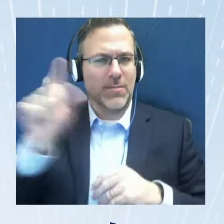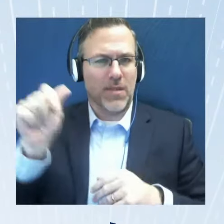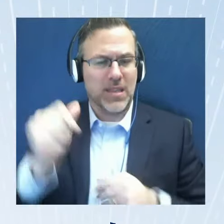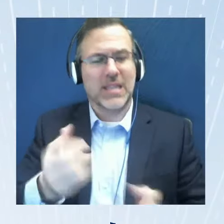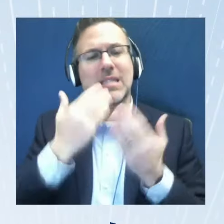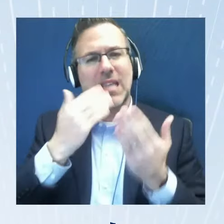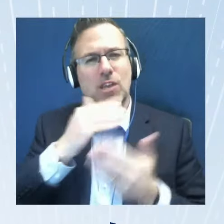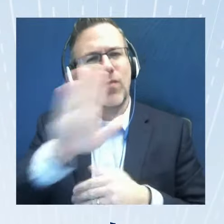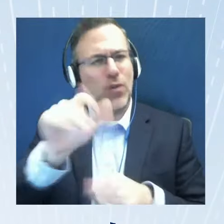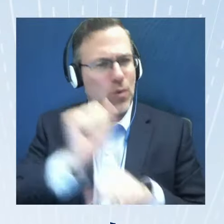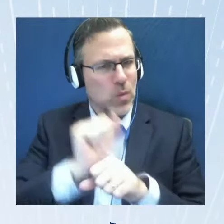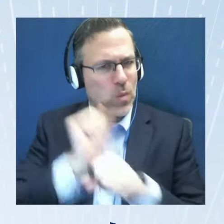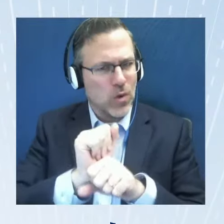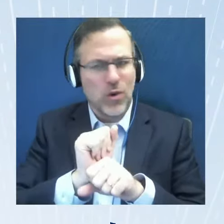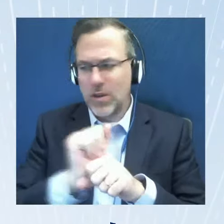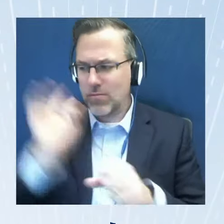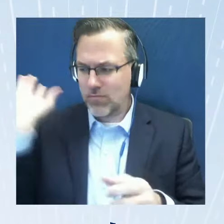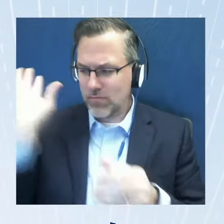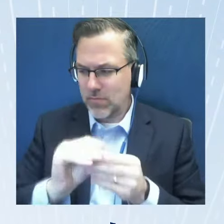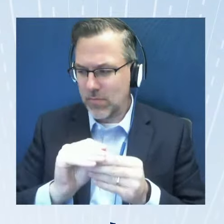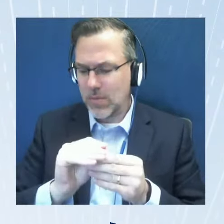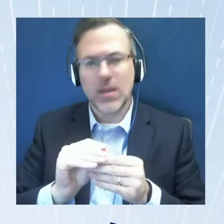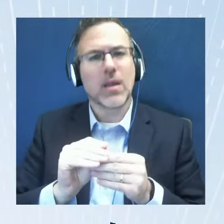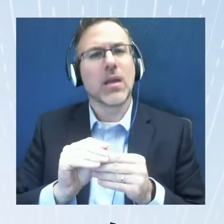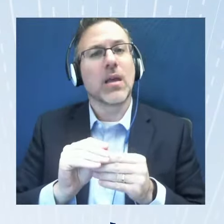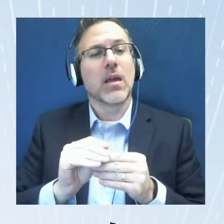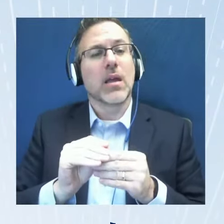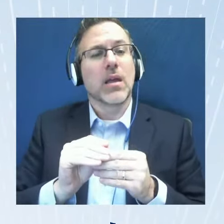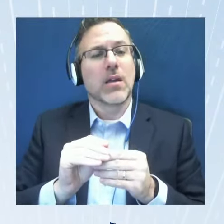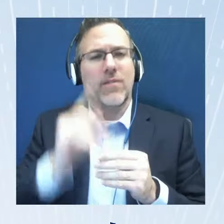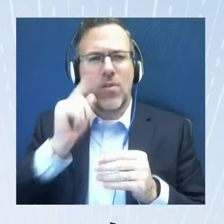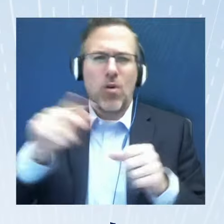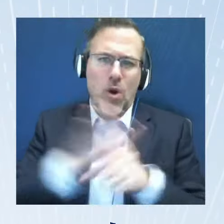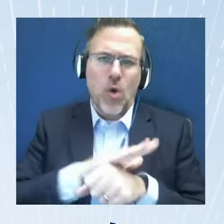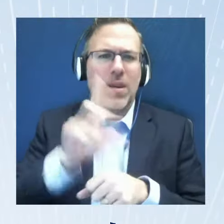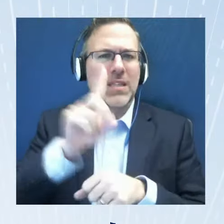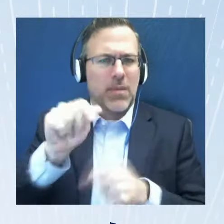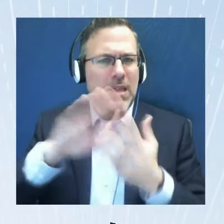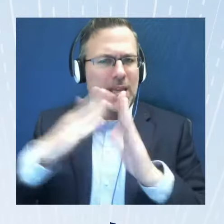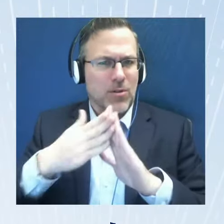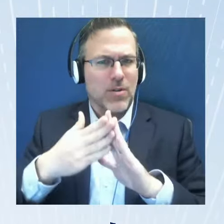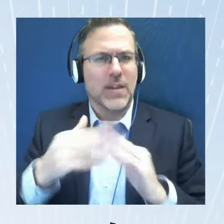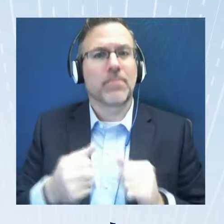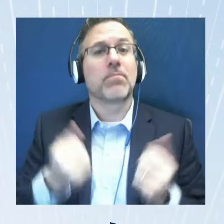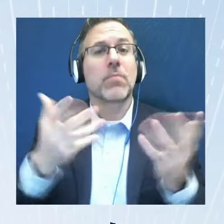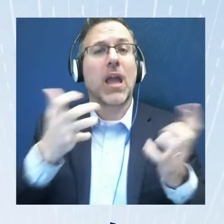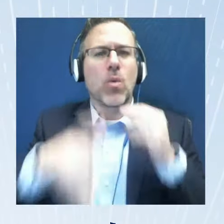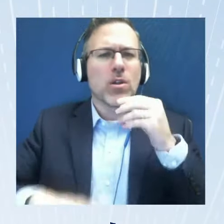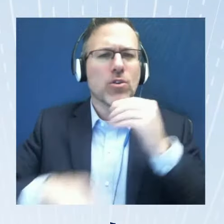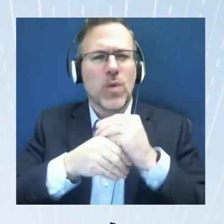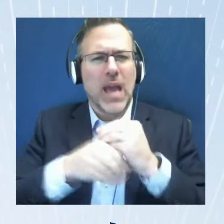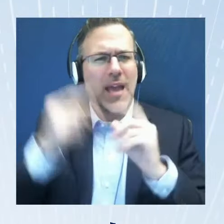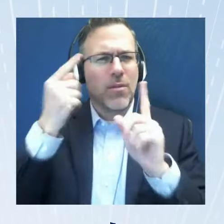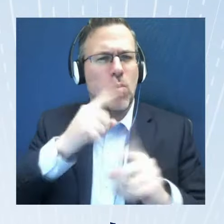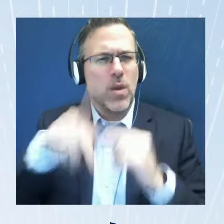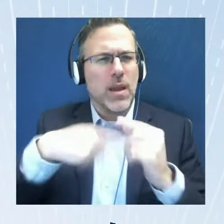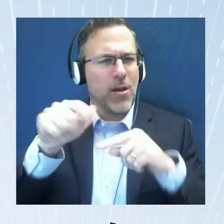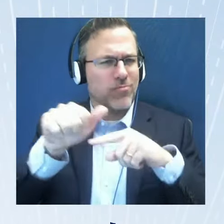huge game changer for the whole disability community. But I just wanted to add a point about the training piece,